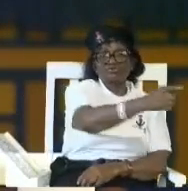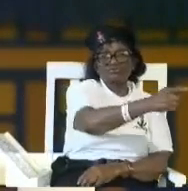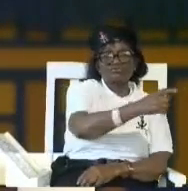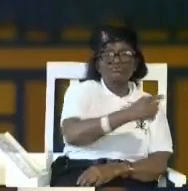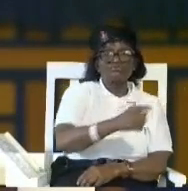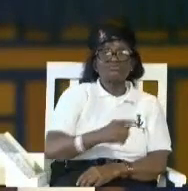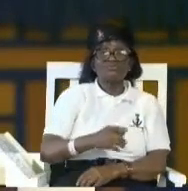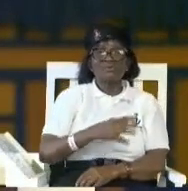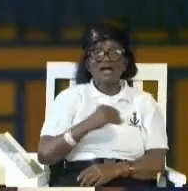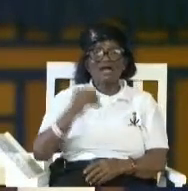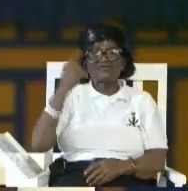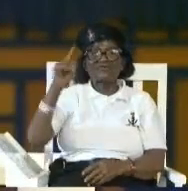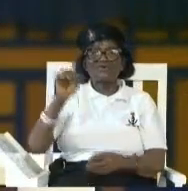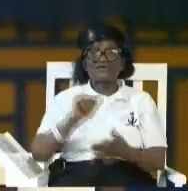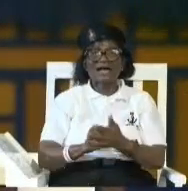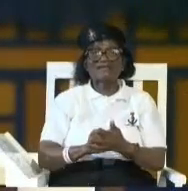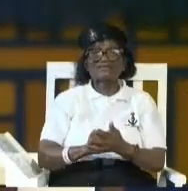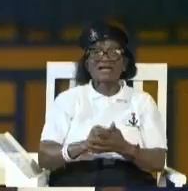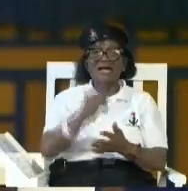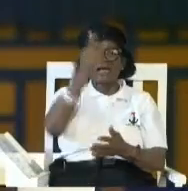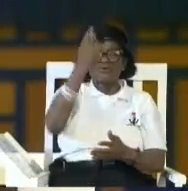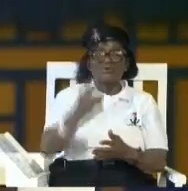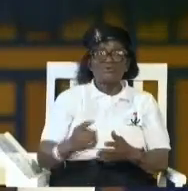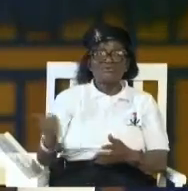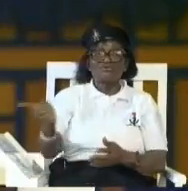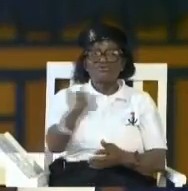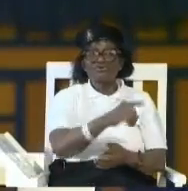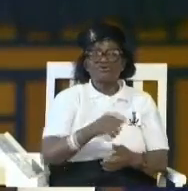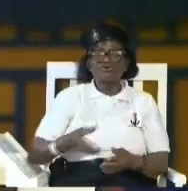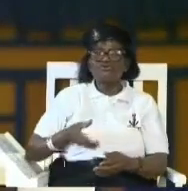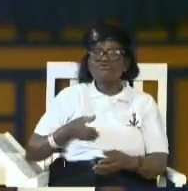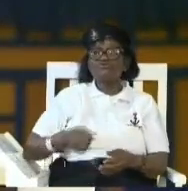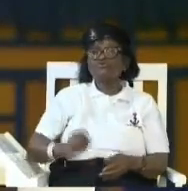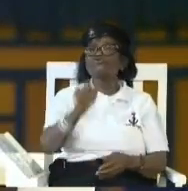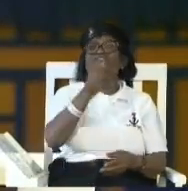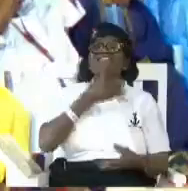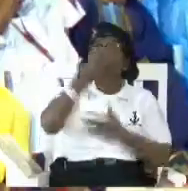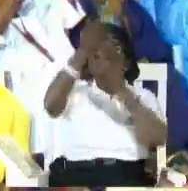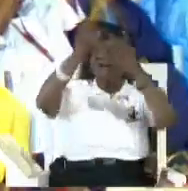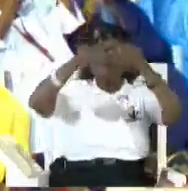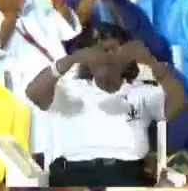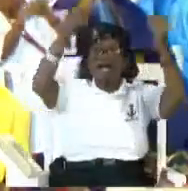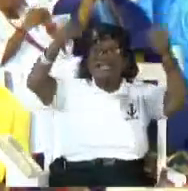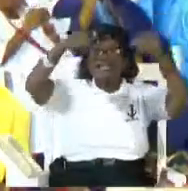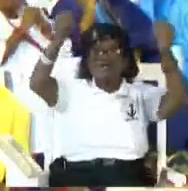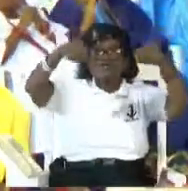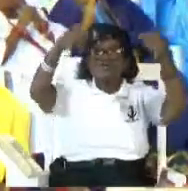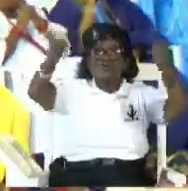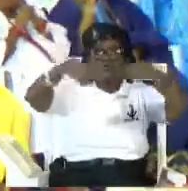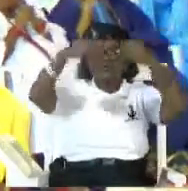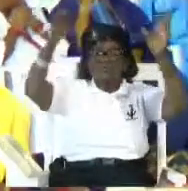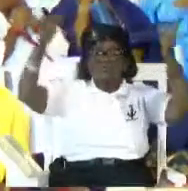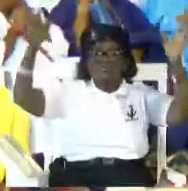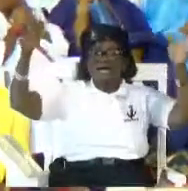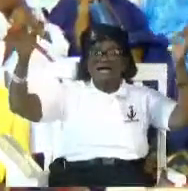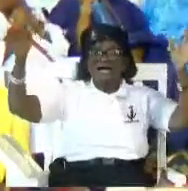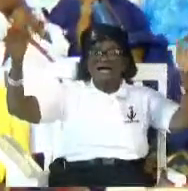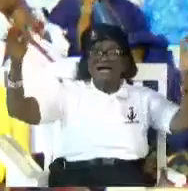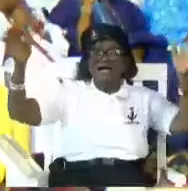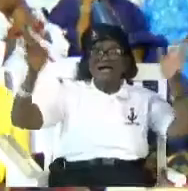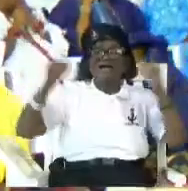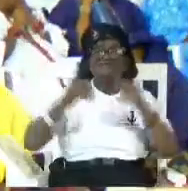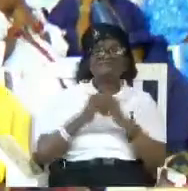And for that alone, you should shout hallelujah.